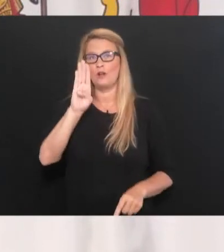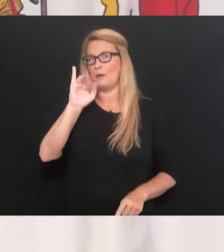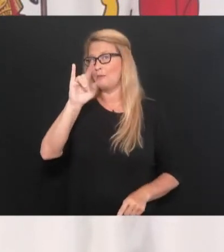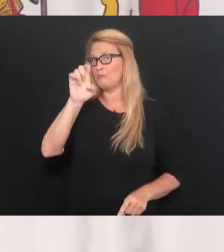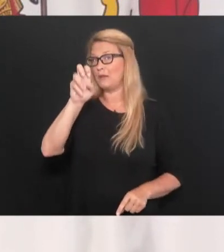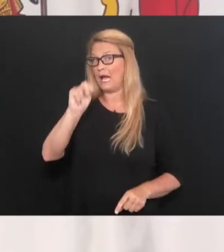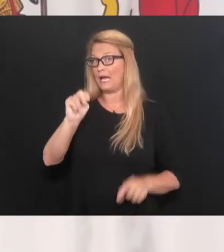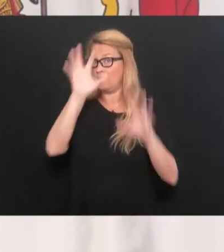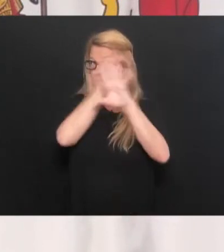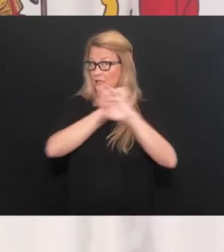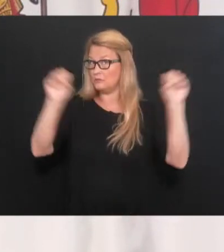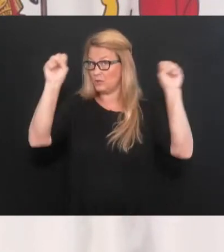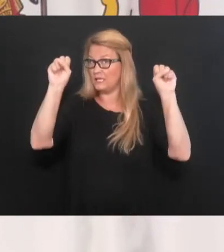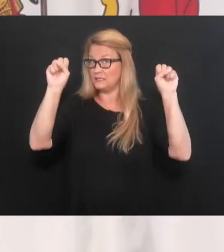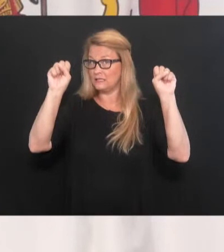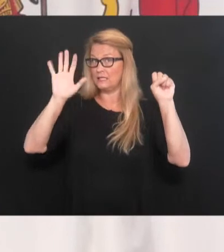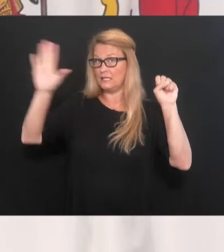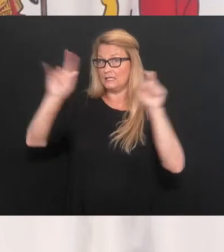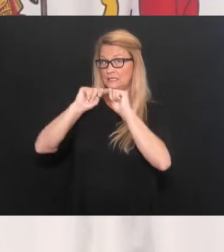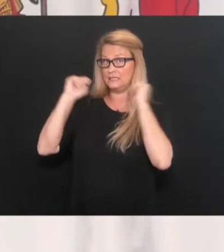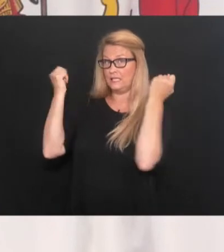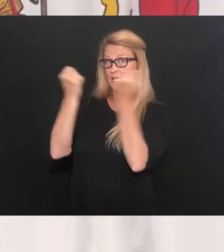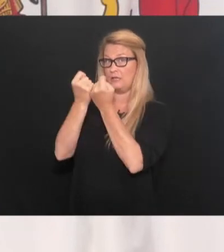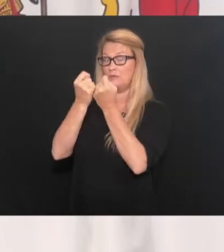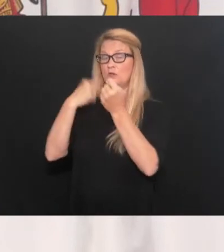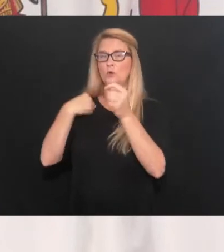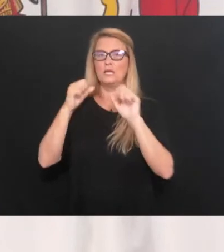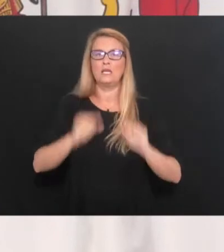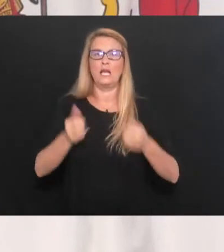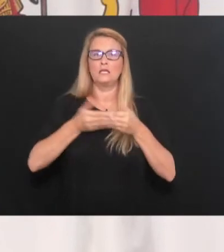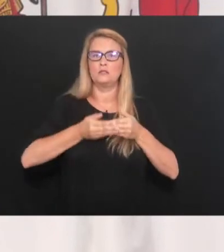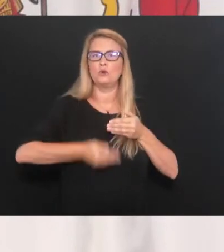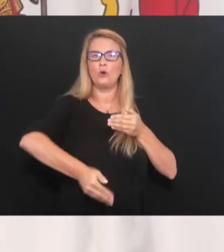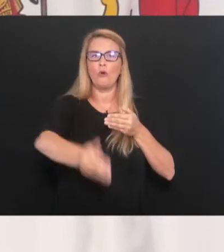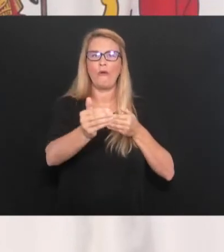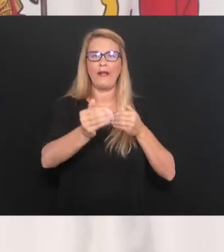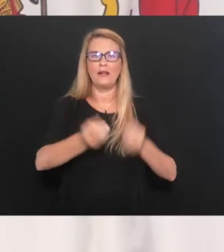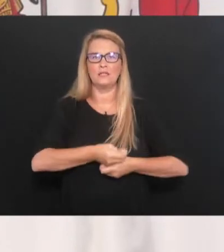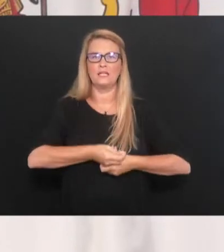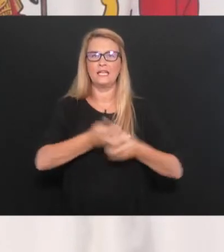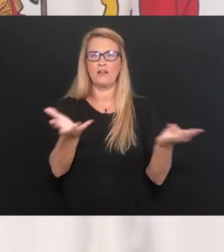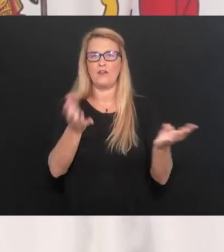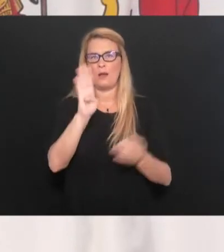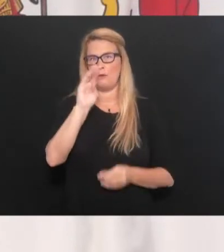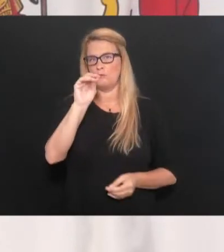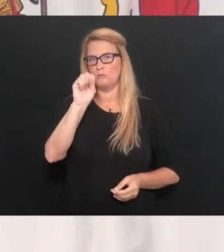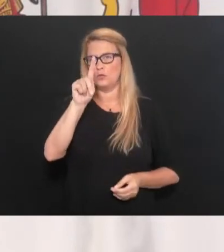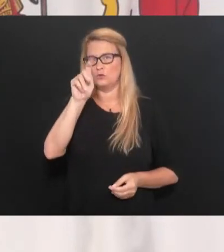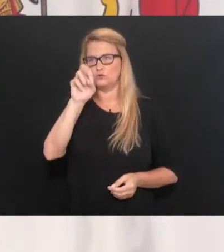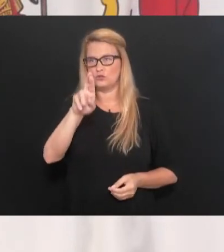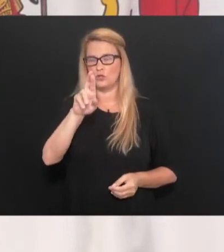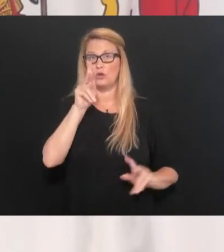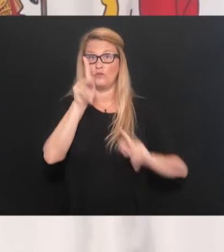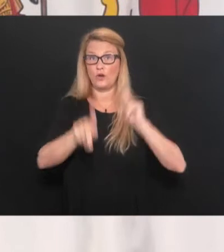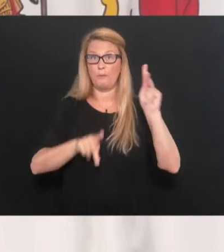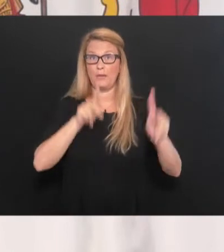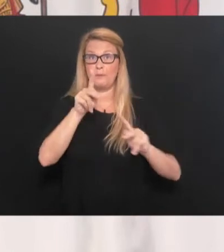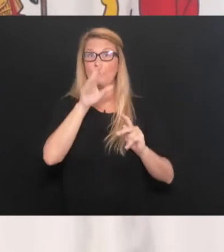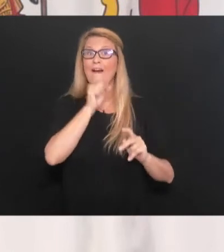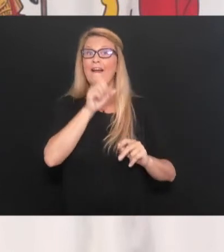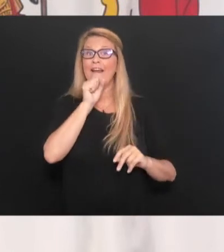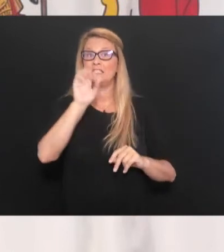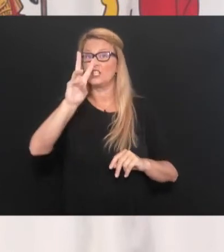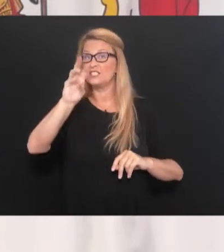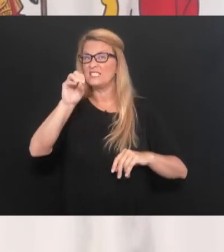administration and have an answer that we can go ahead and start administering booster shots to those that are 60 and